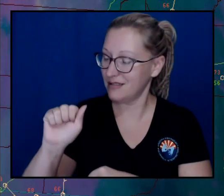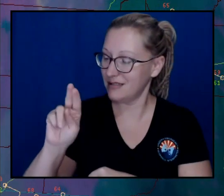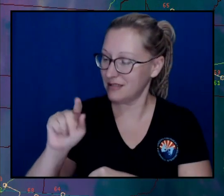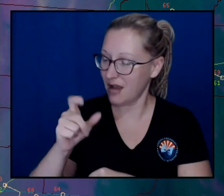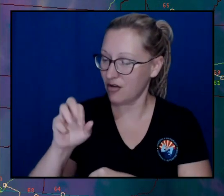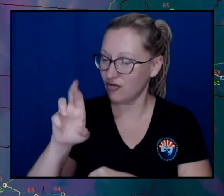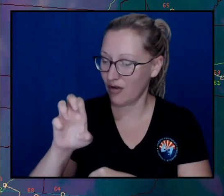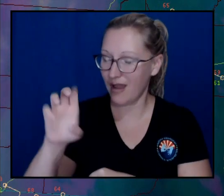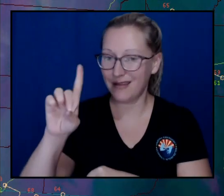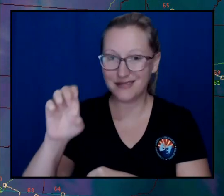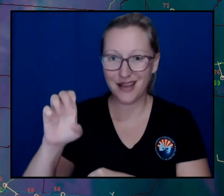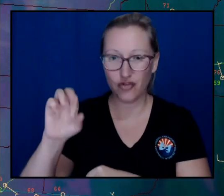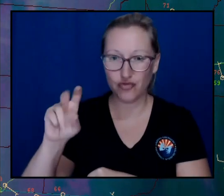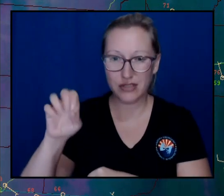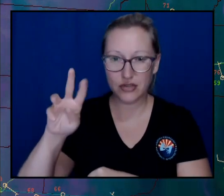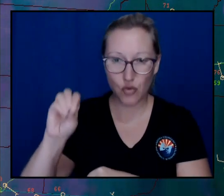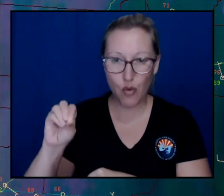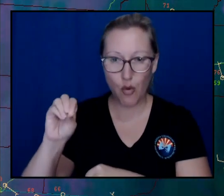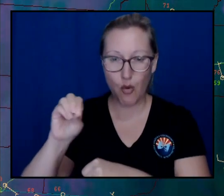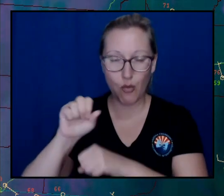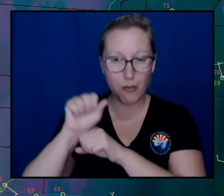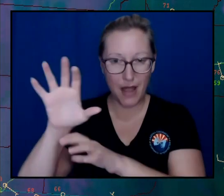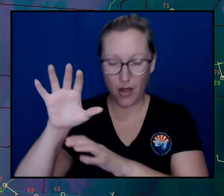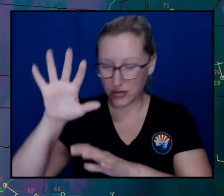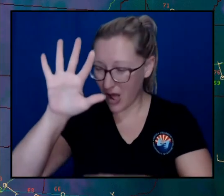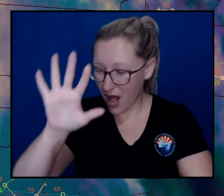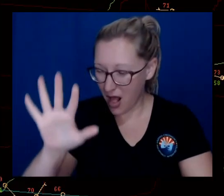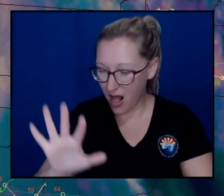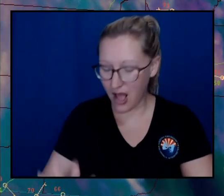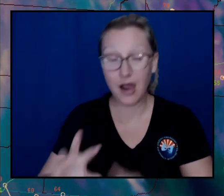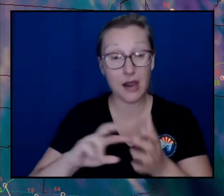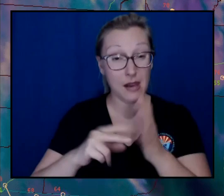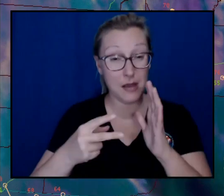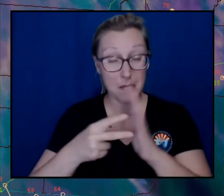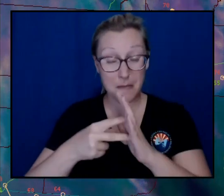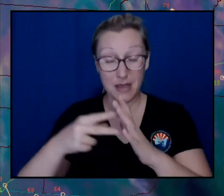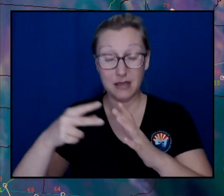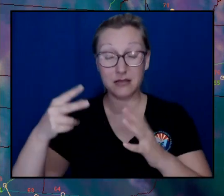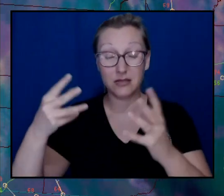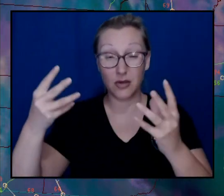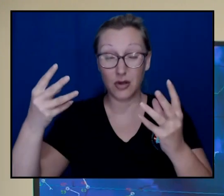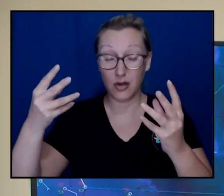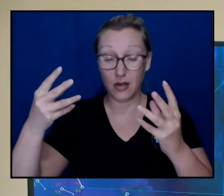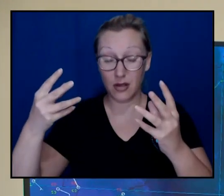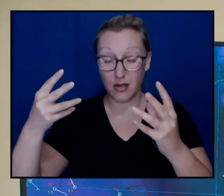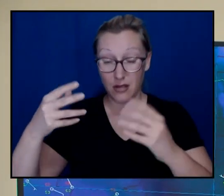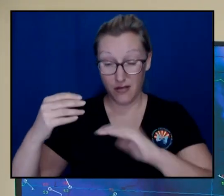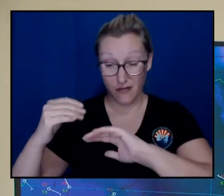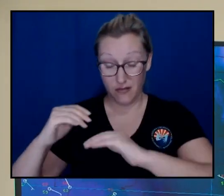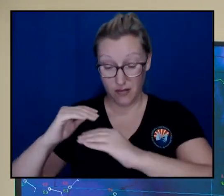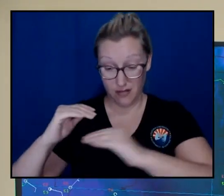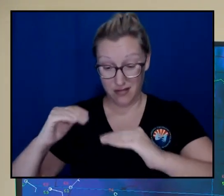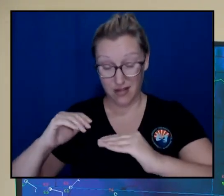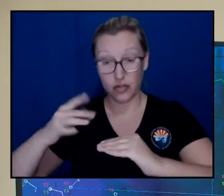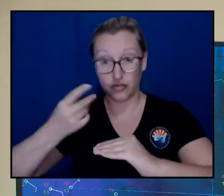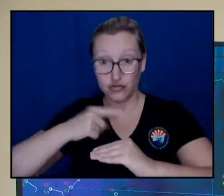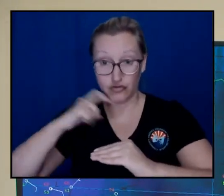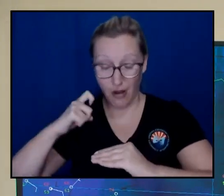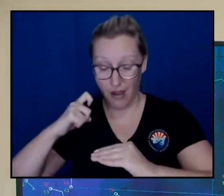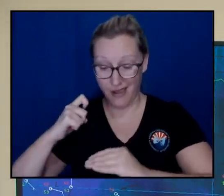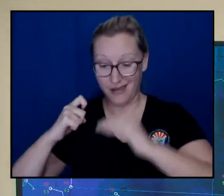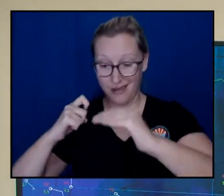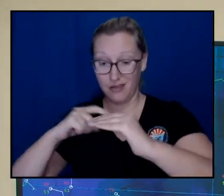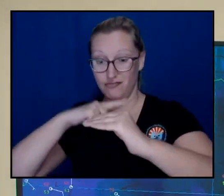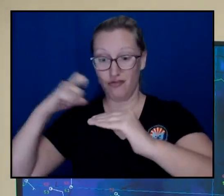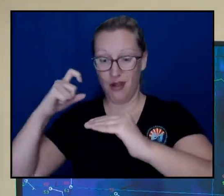this signifies is that there's moisture at the upper levels, but it is dry below. So as our high pressure